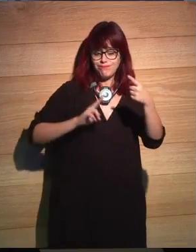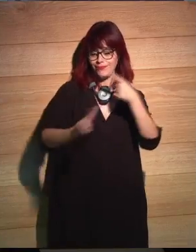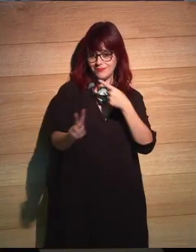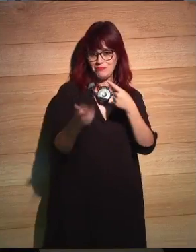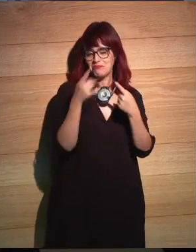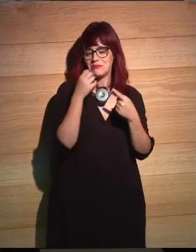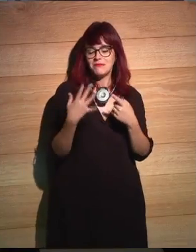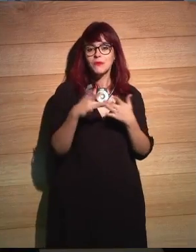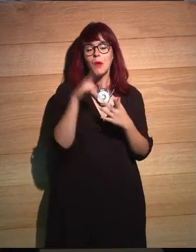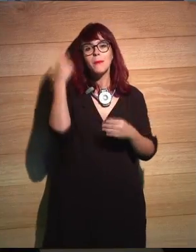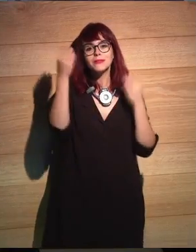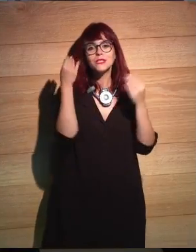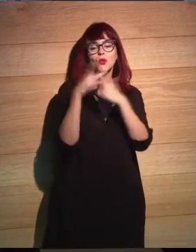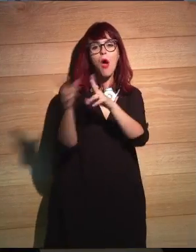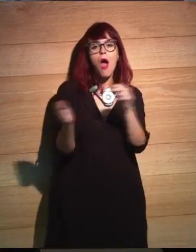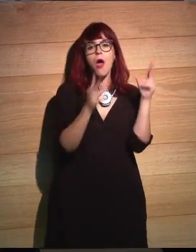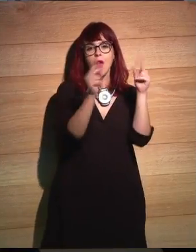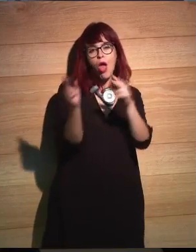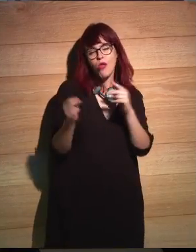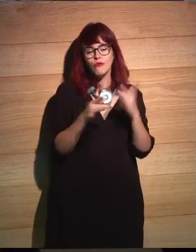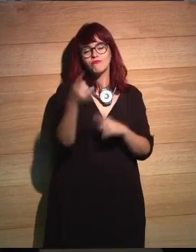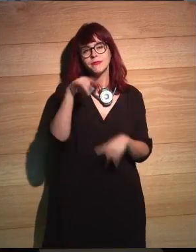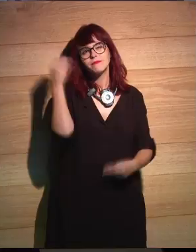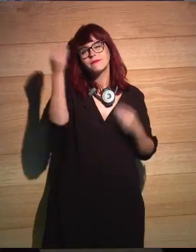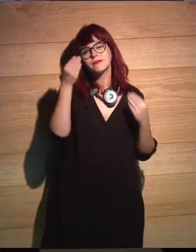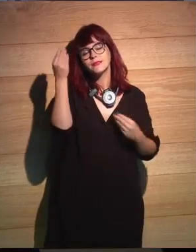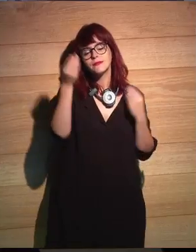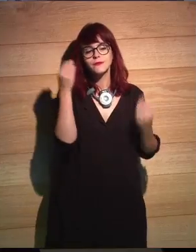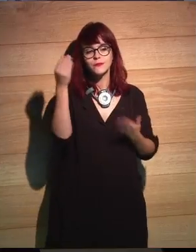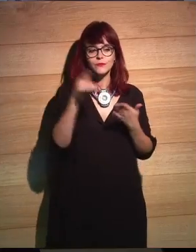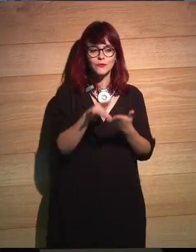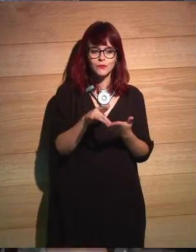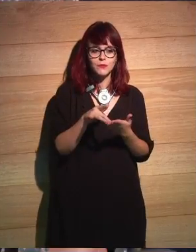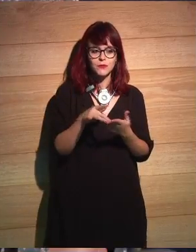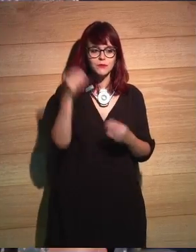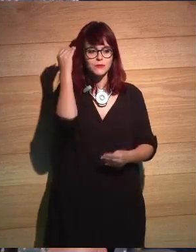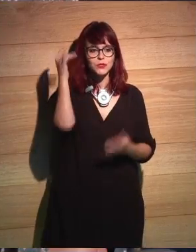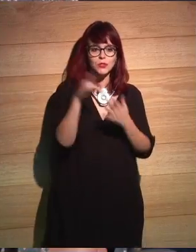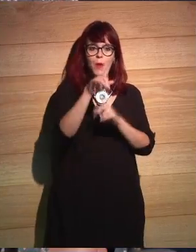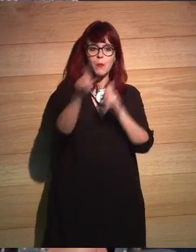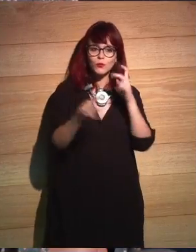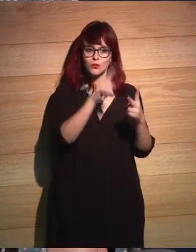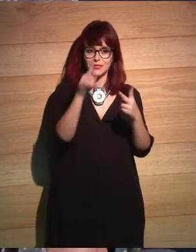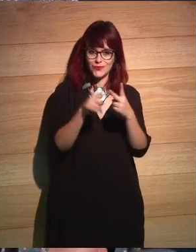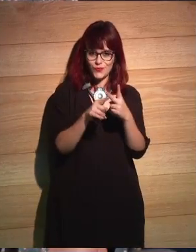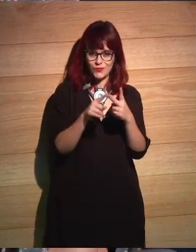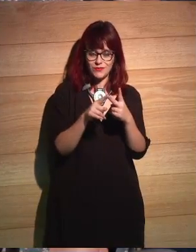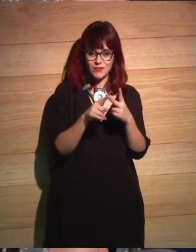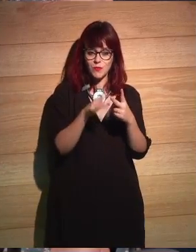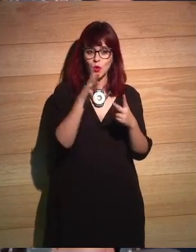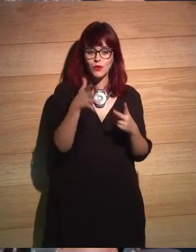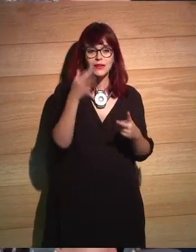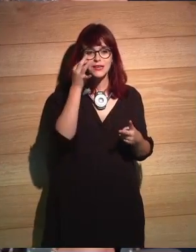while you were talking, and it comes to the second one as well, because I don't know if it's